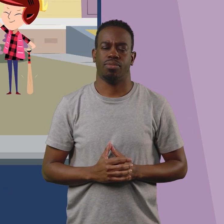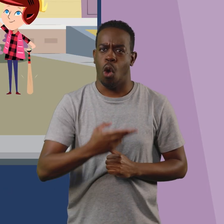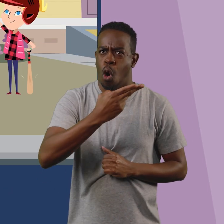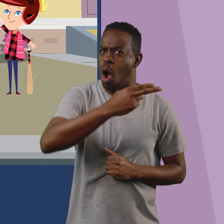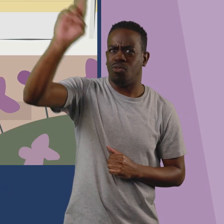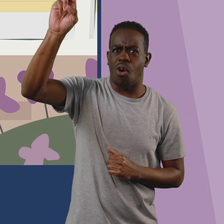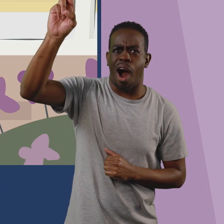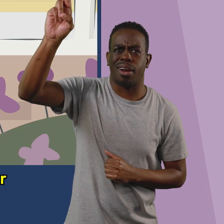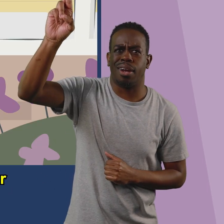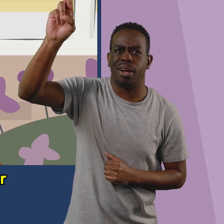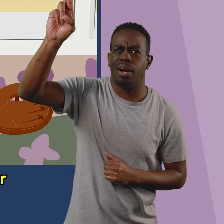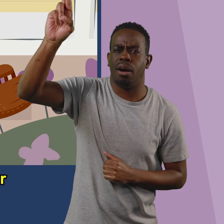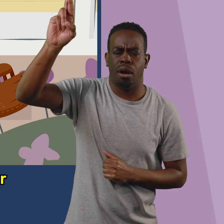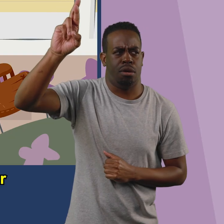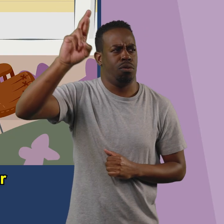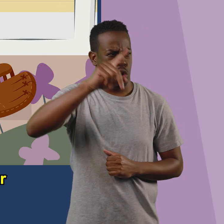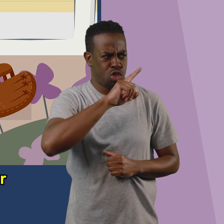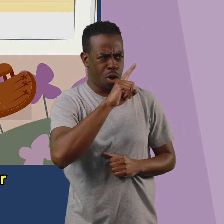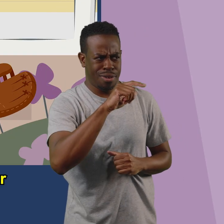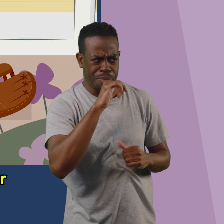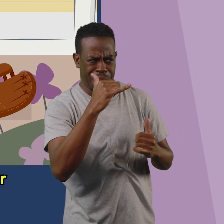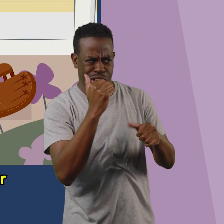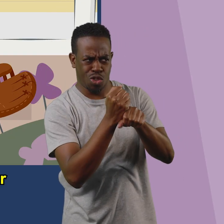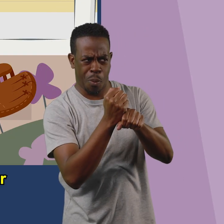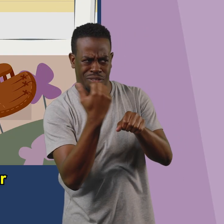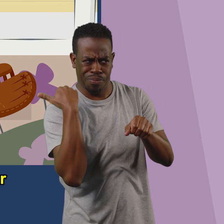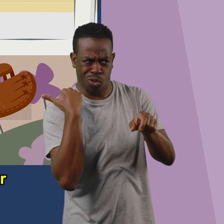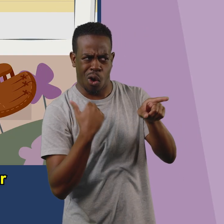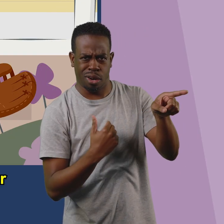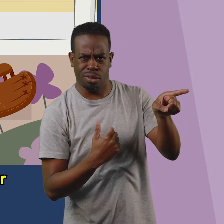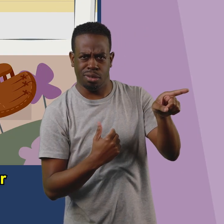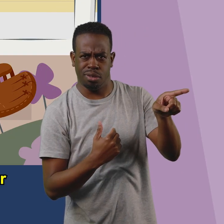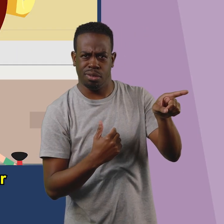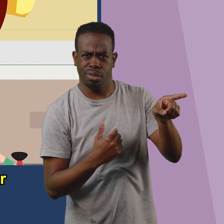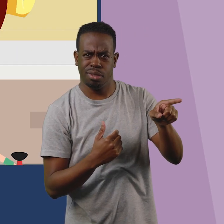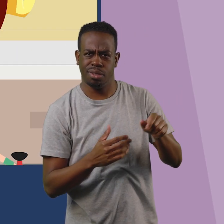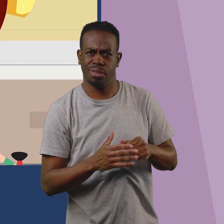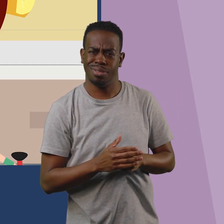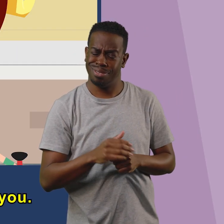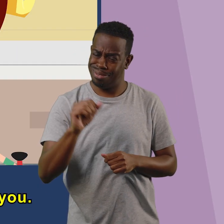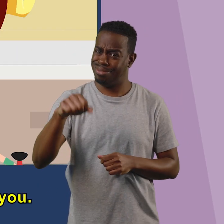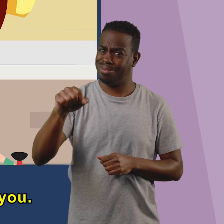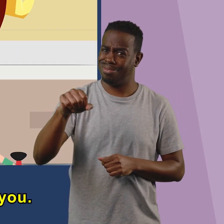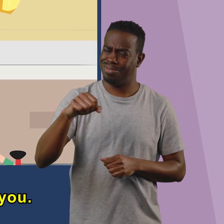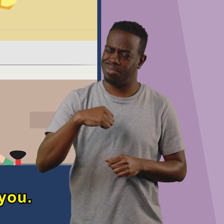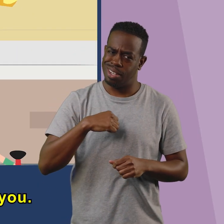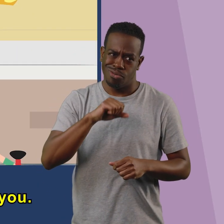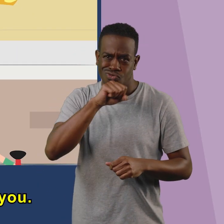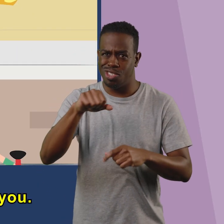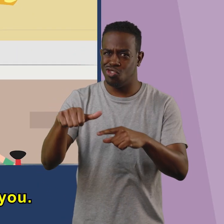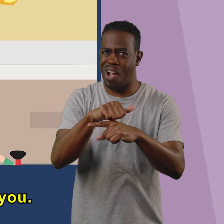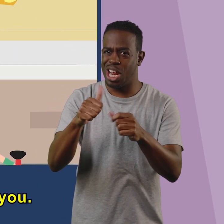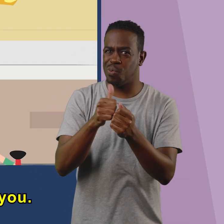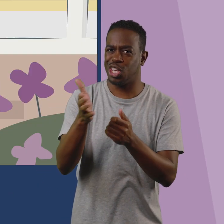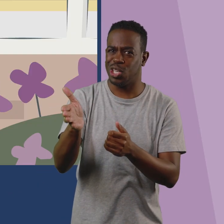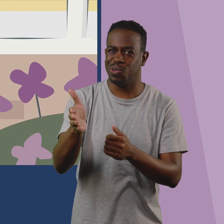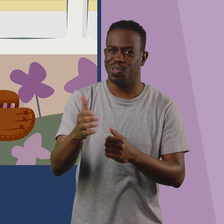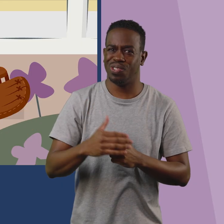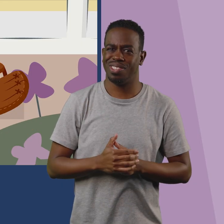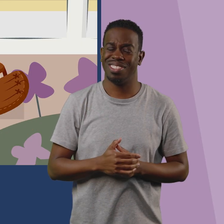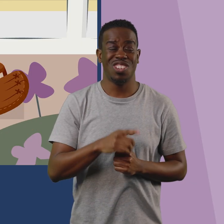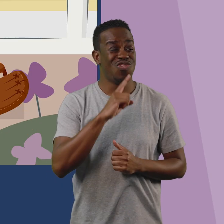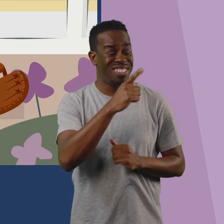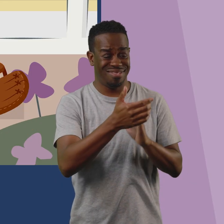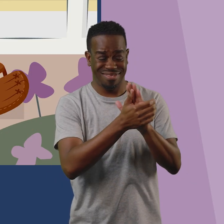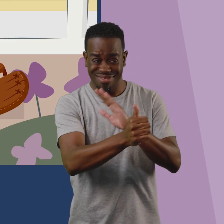Home run! Are you sure you've never played softball before? Yep, and I sure like training with you. You're